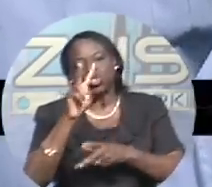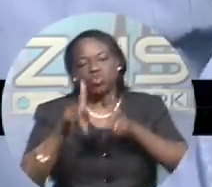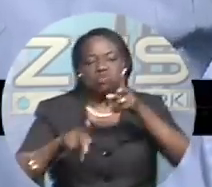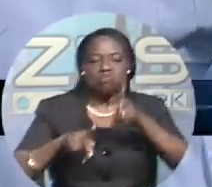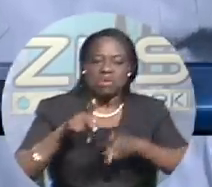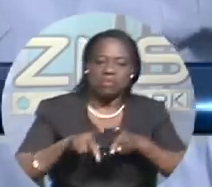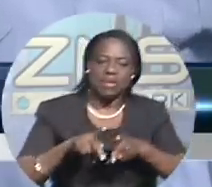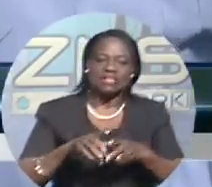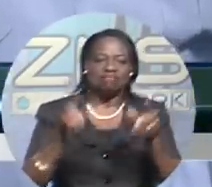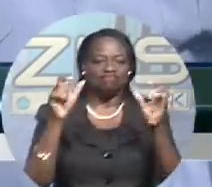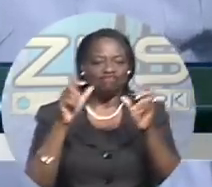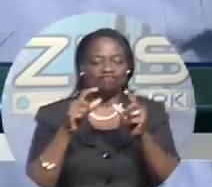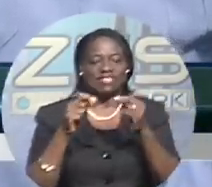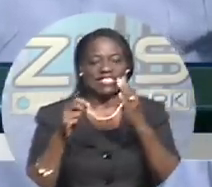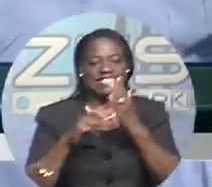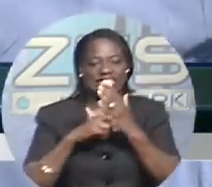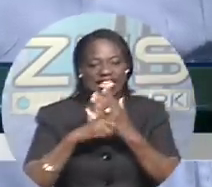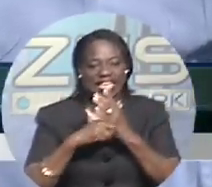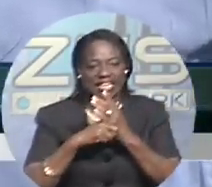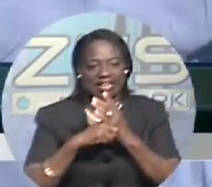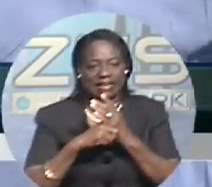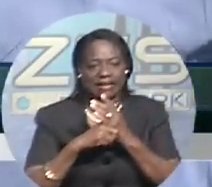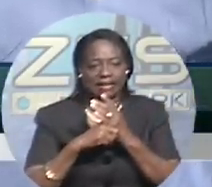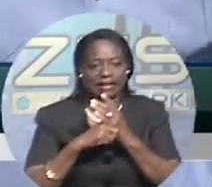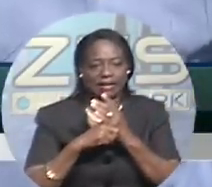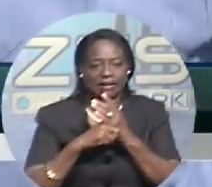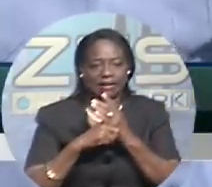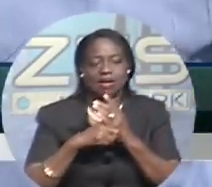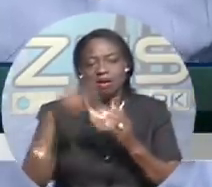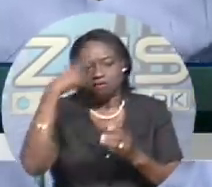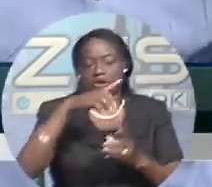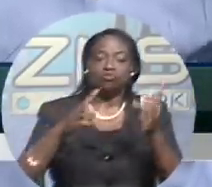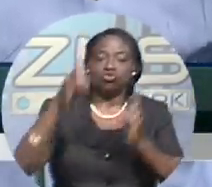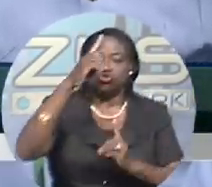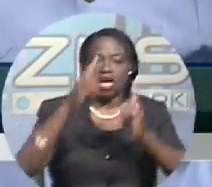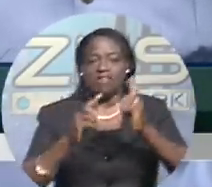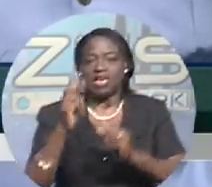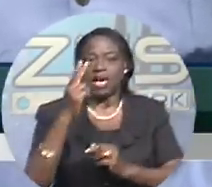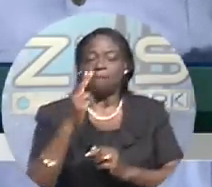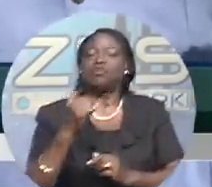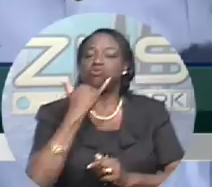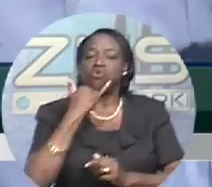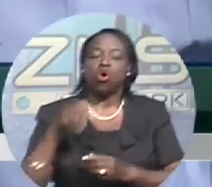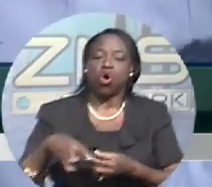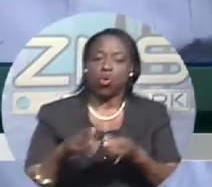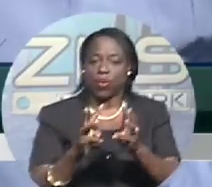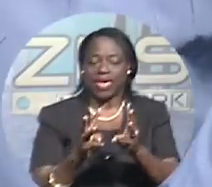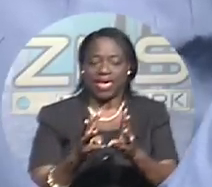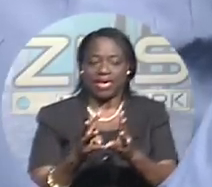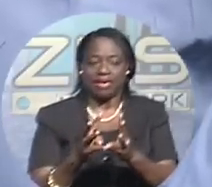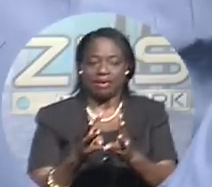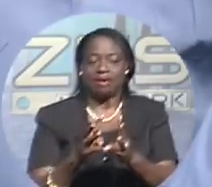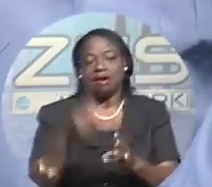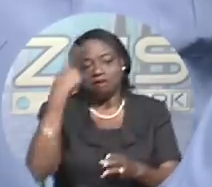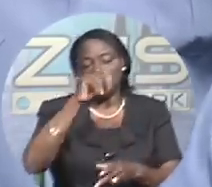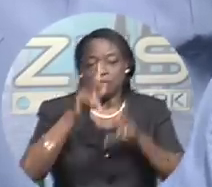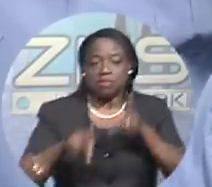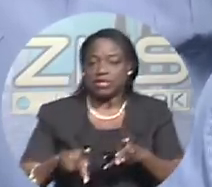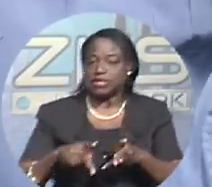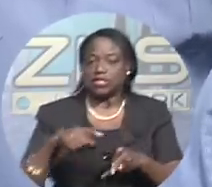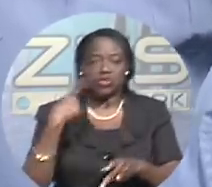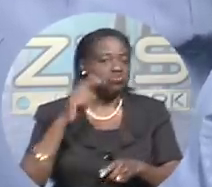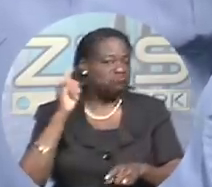to ticket for driving up the wrong way on one-way streets. And for those persons who could not wait and who